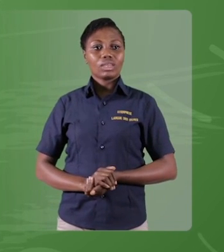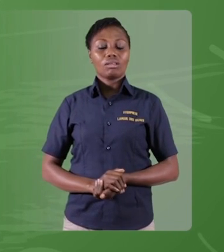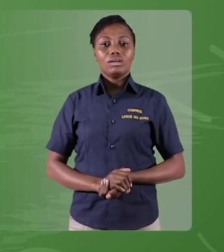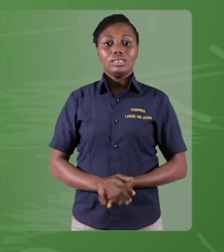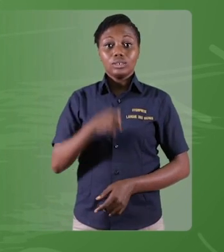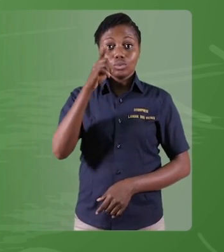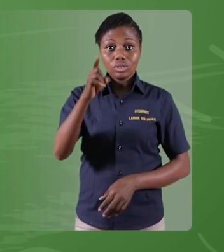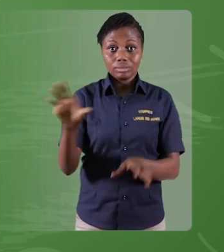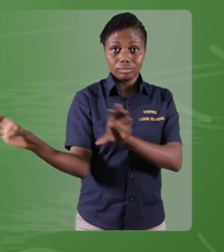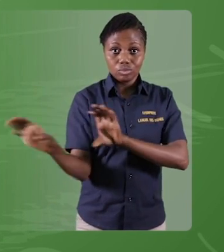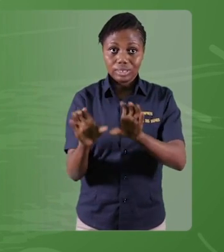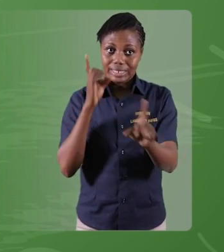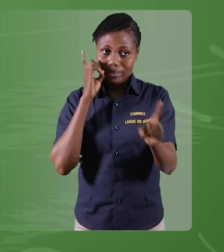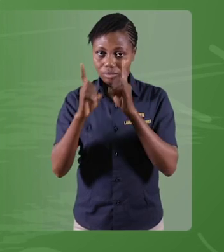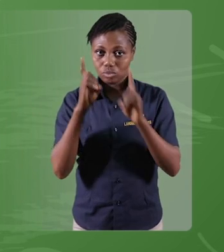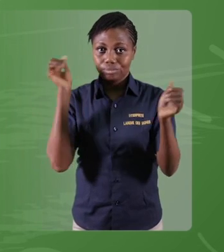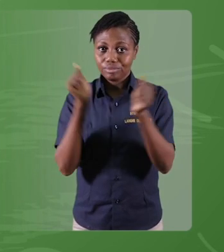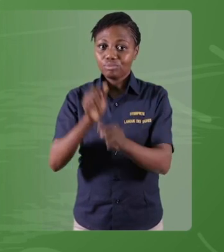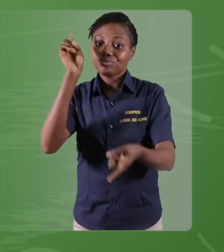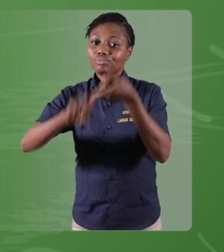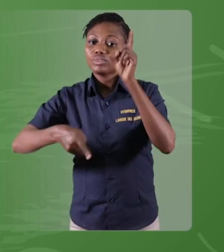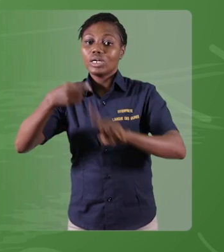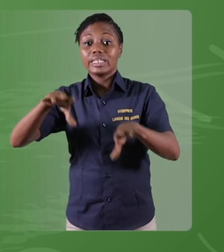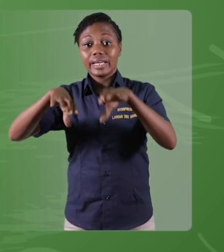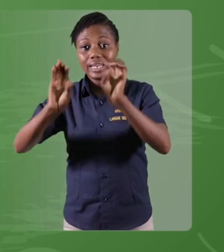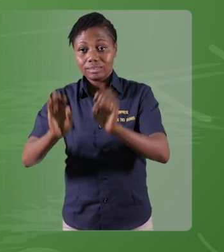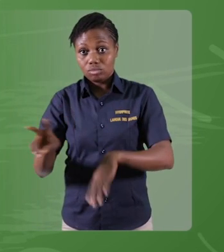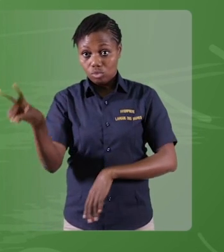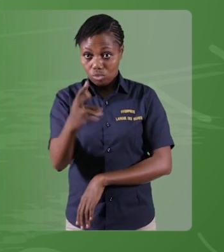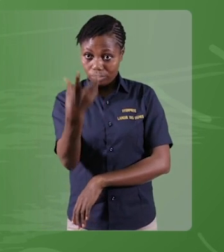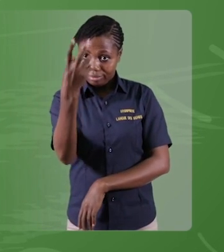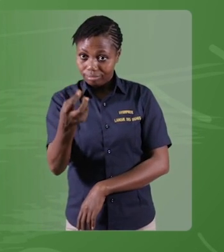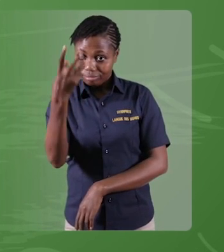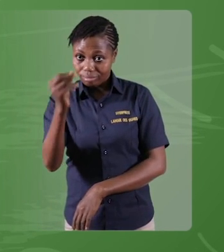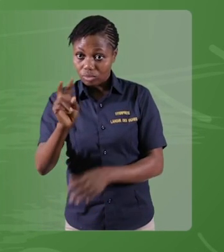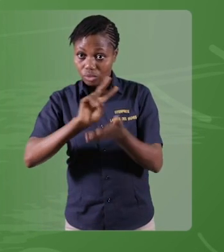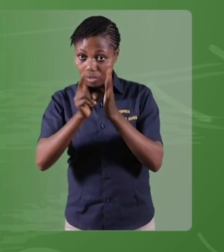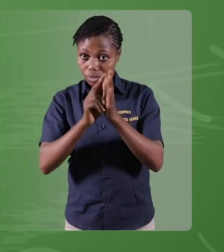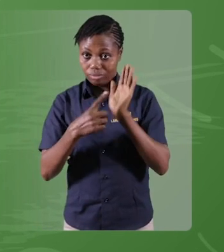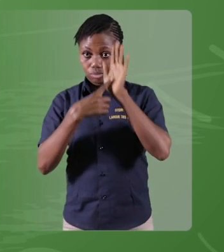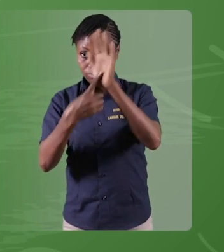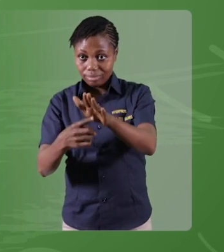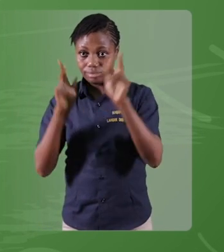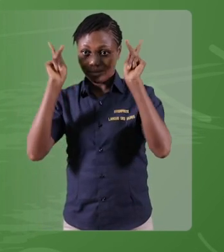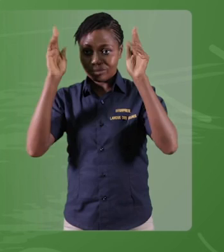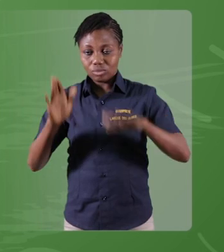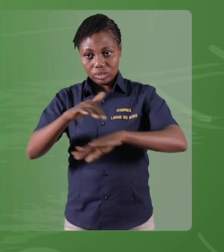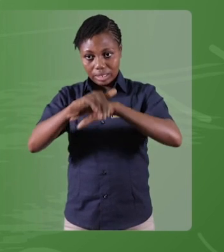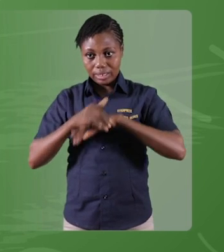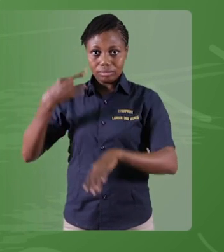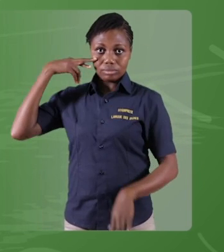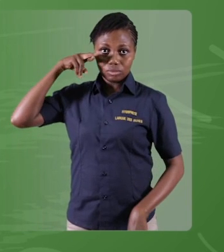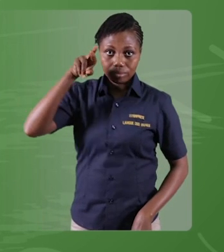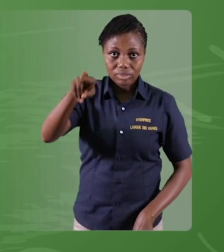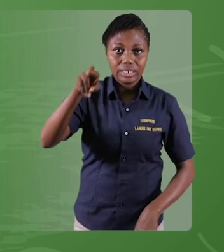classmates. Record yourselves and send that off to your English teacher. Okay, you do that and your